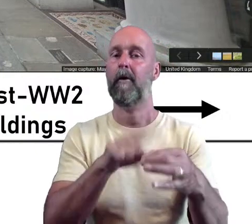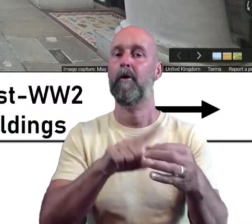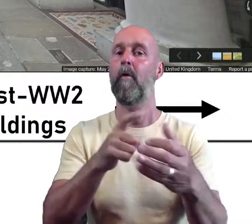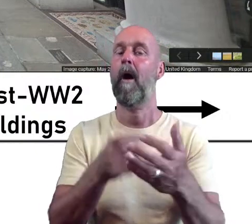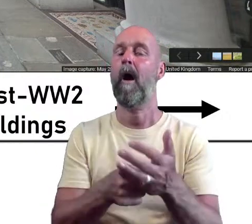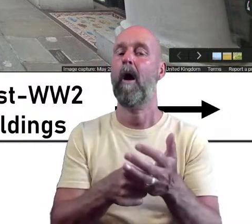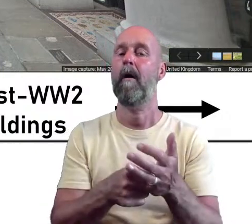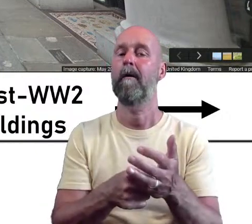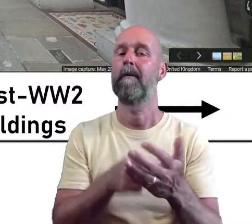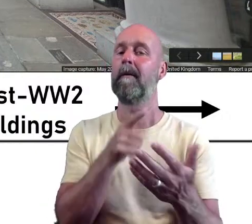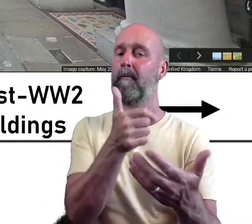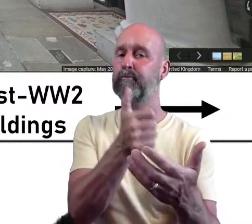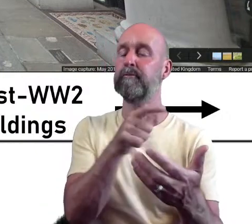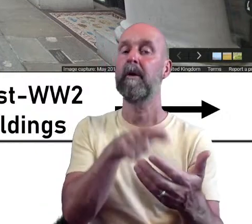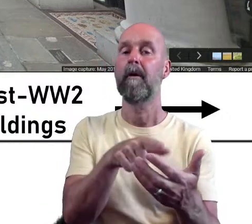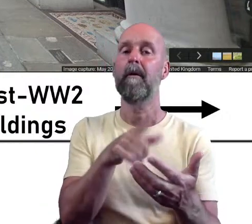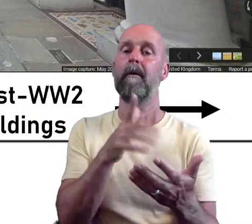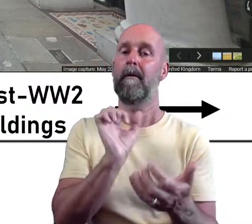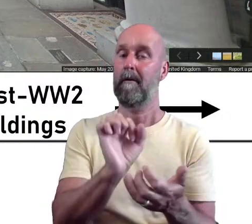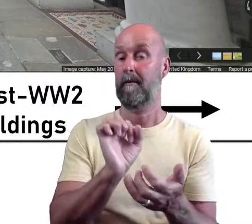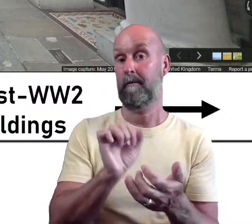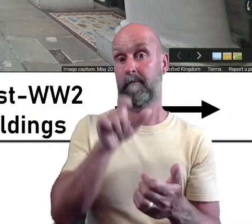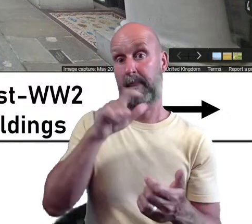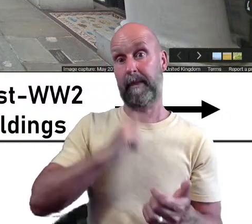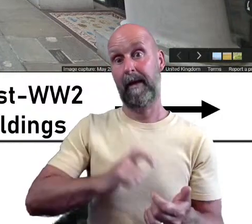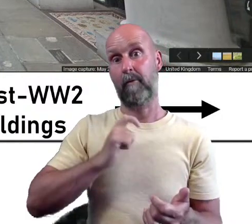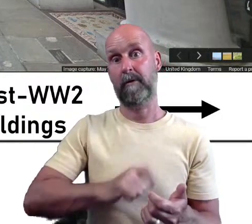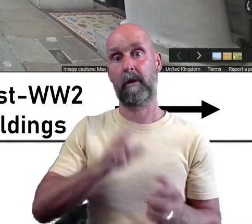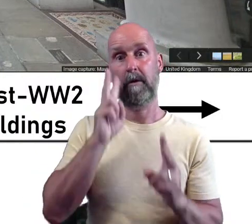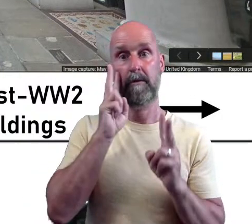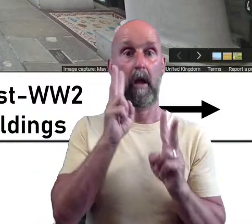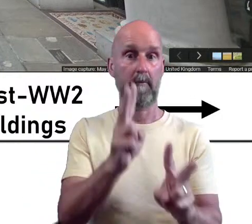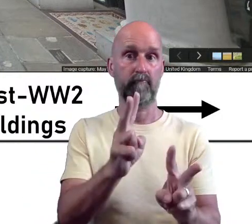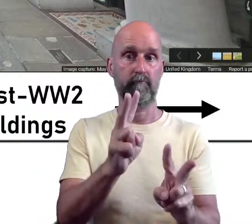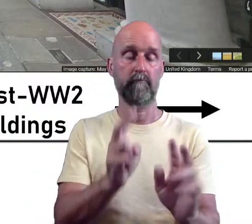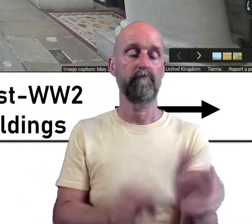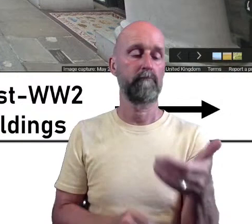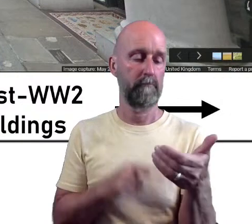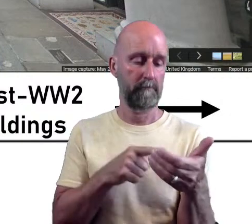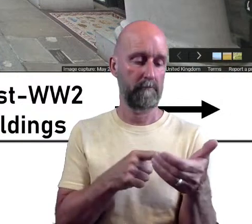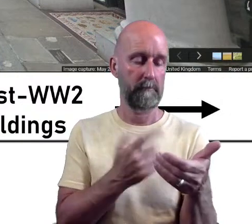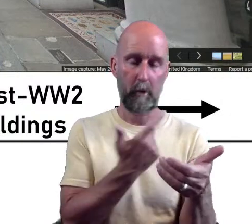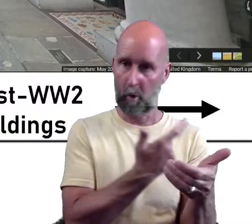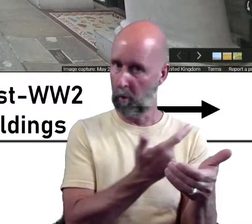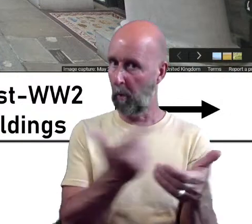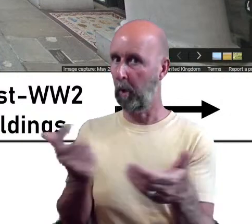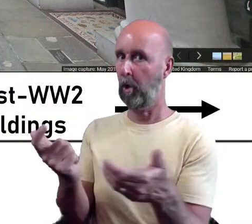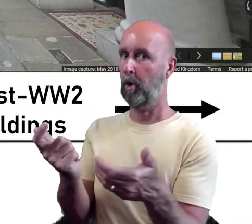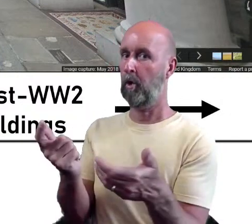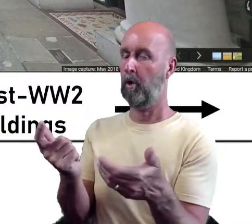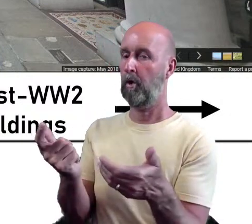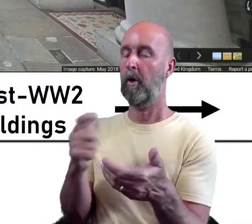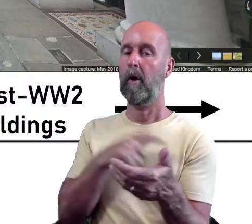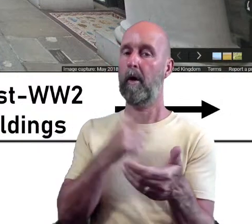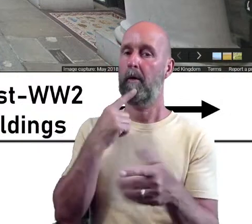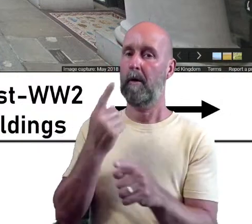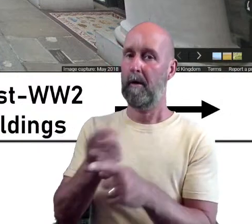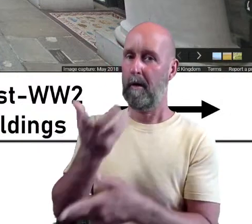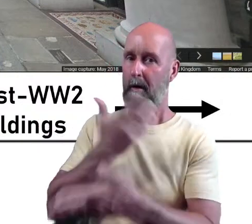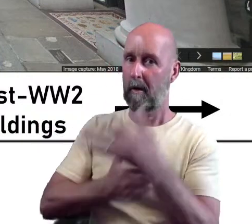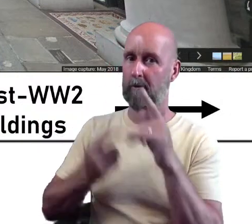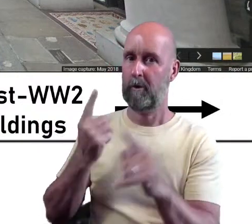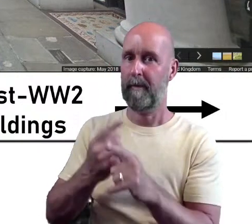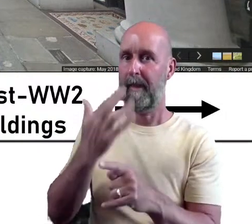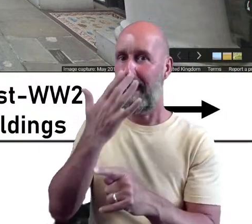Augustina deliberately instructs the player to look from one side to the other, and uses like the different ages of the buildings to communicate the